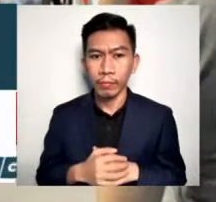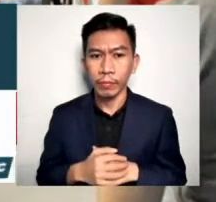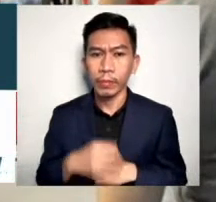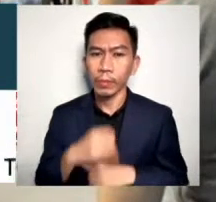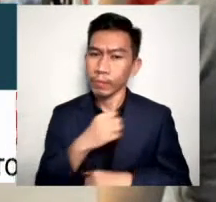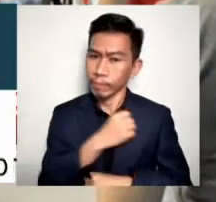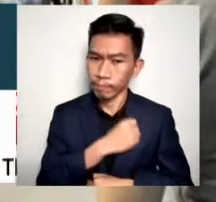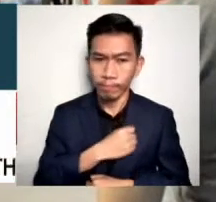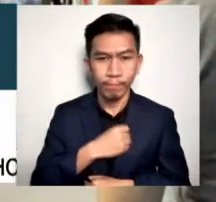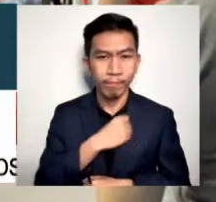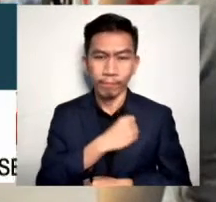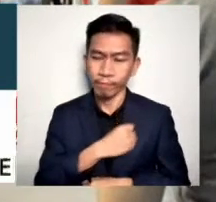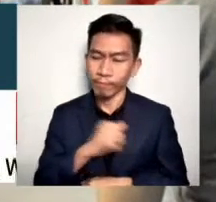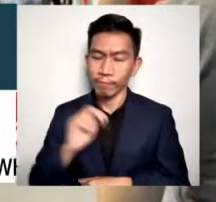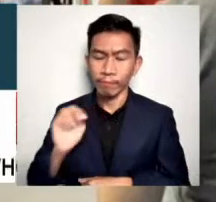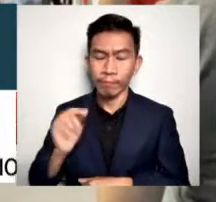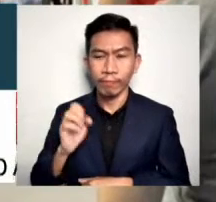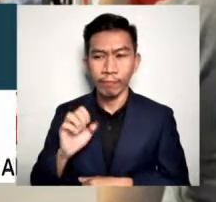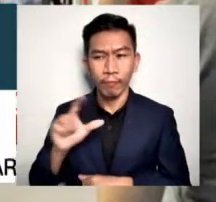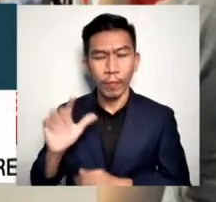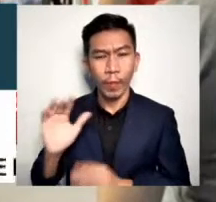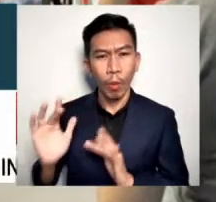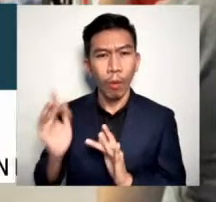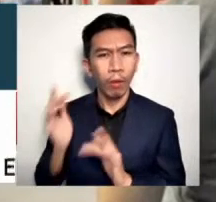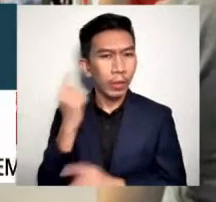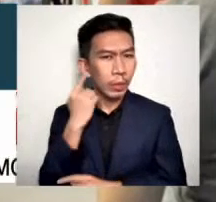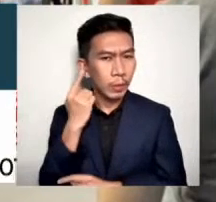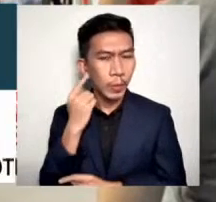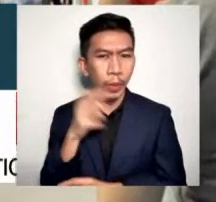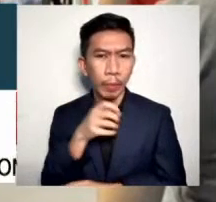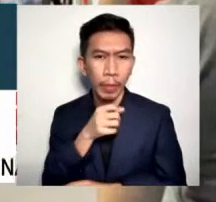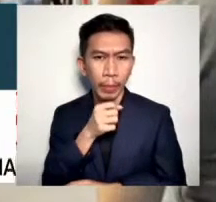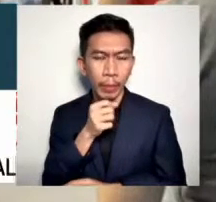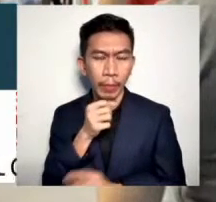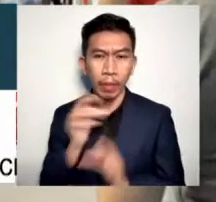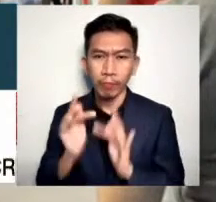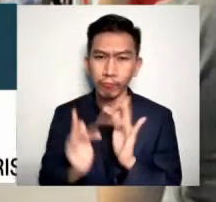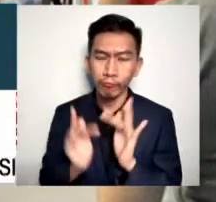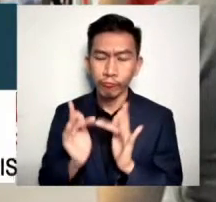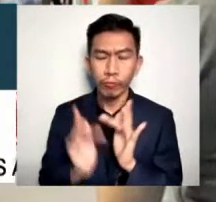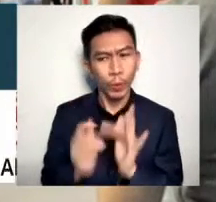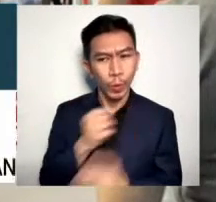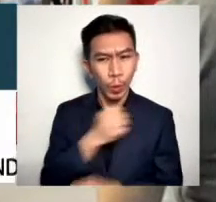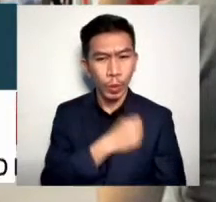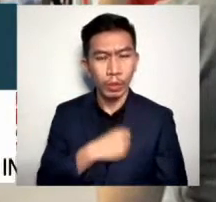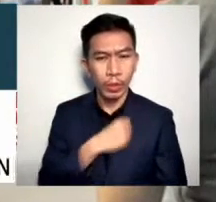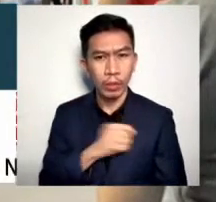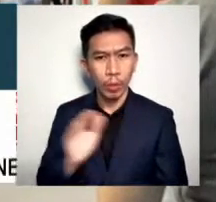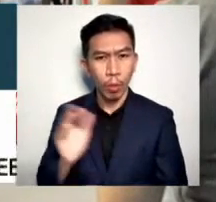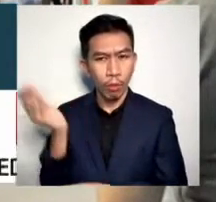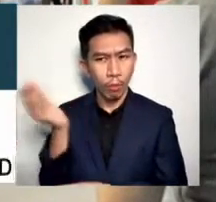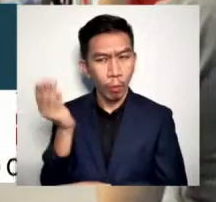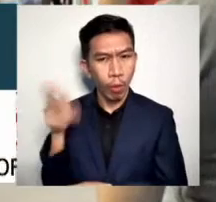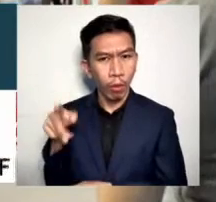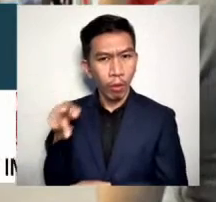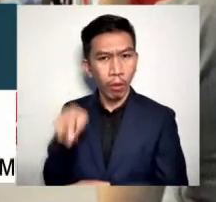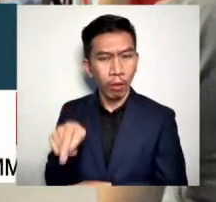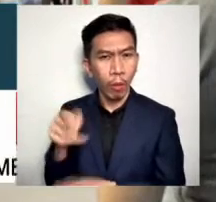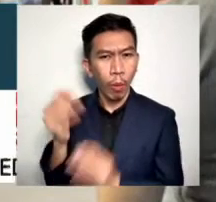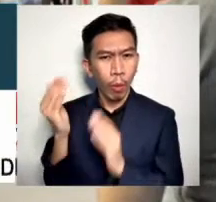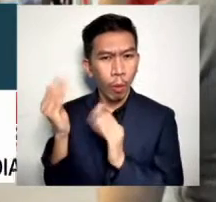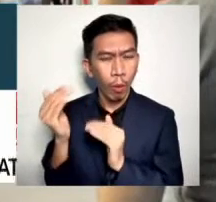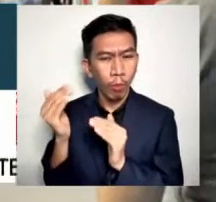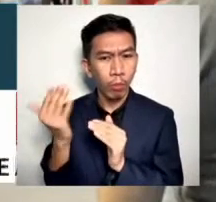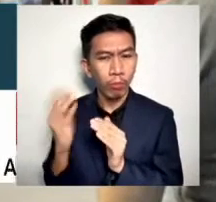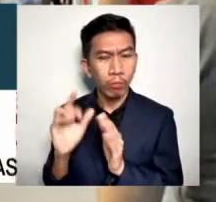We're not hearing a lot. Your audio is coming in choppy. Angel, sorry to do this. We're going to have to cut your report. Hopefully, the full report will